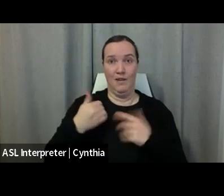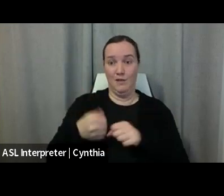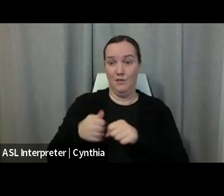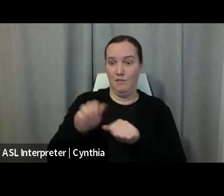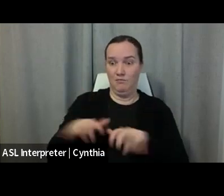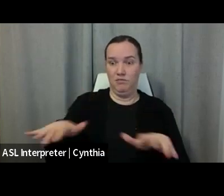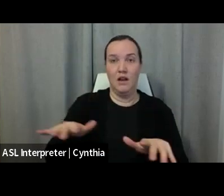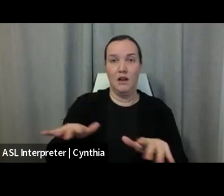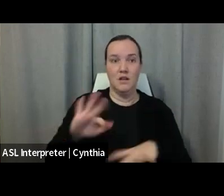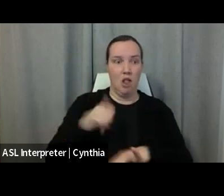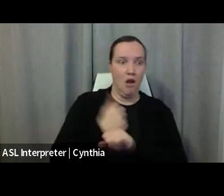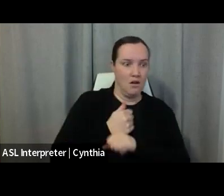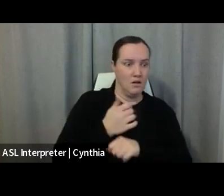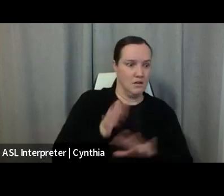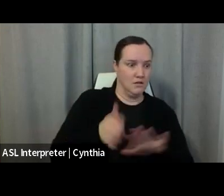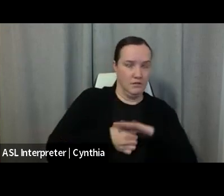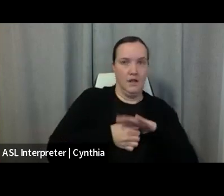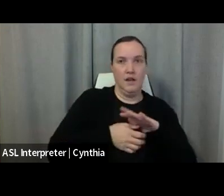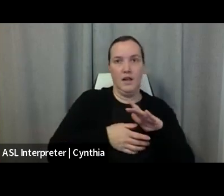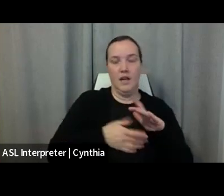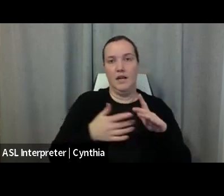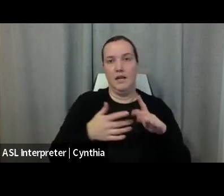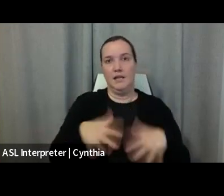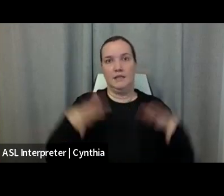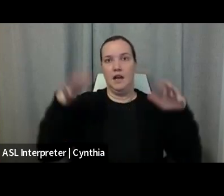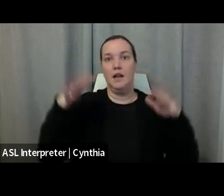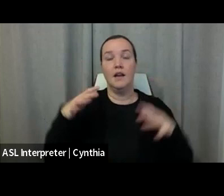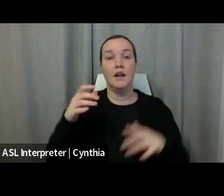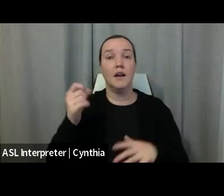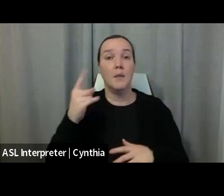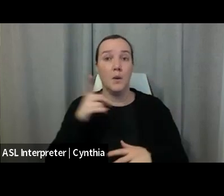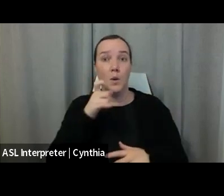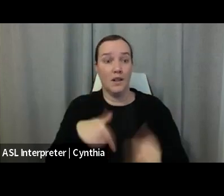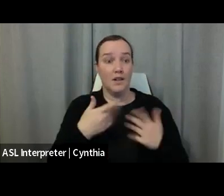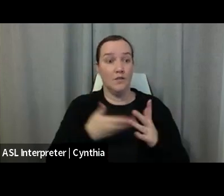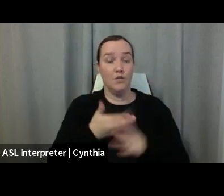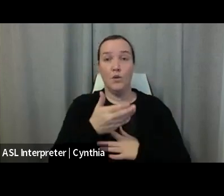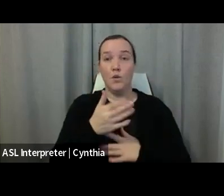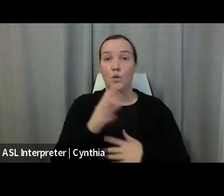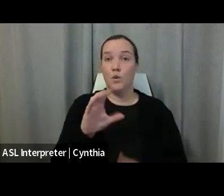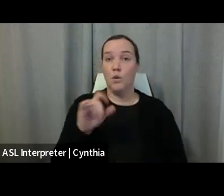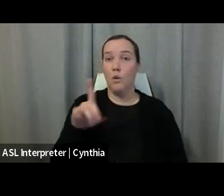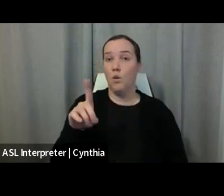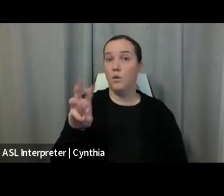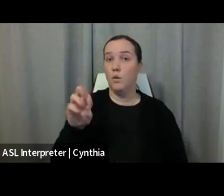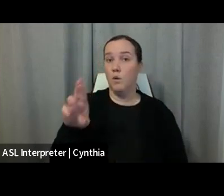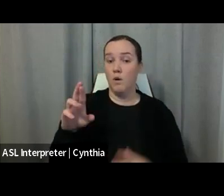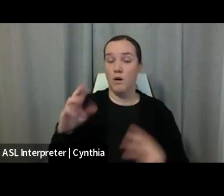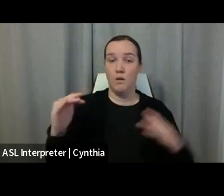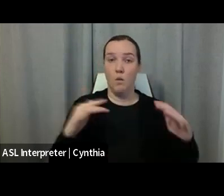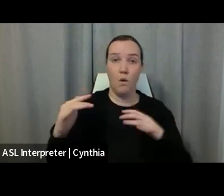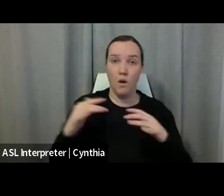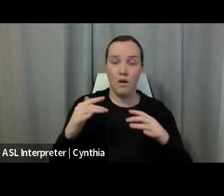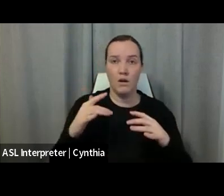have the anxiety around, I mean, except for those of us who lived through, you know, the Cold War and periods of the Cold War when you did worry if, you